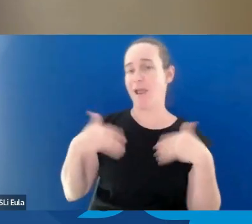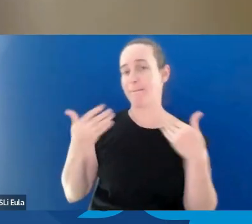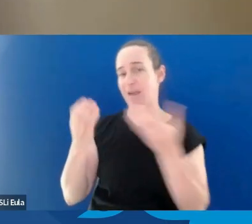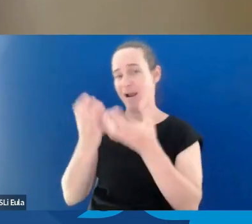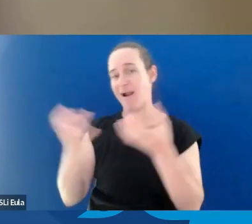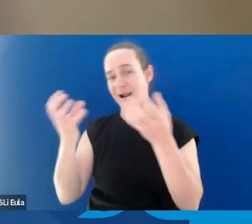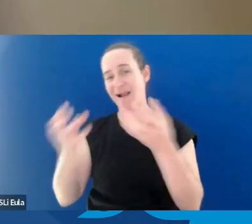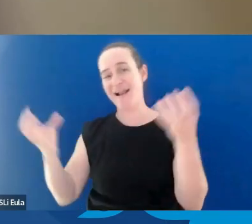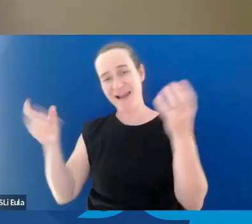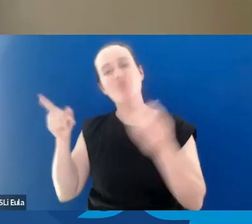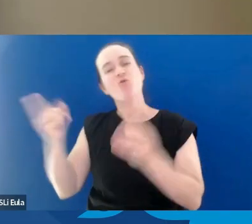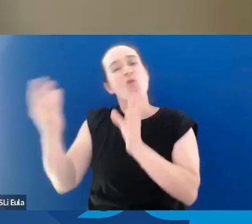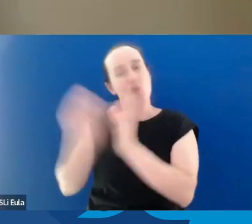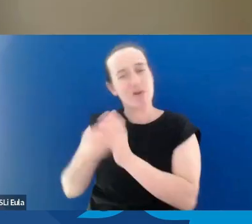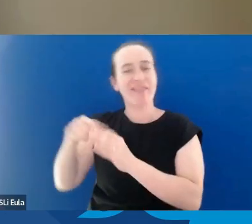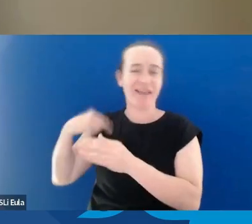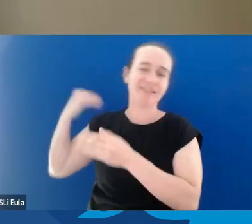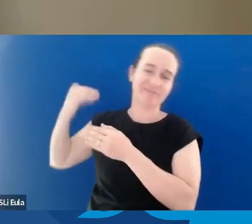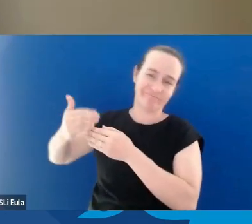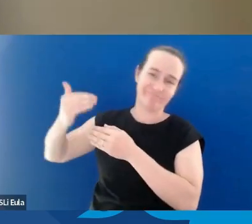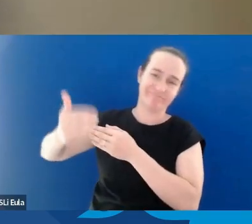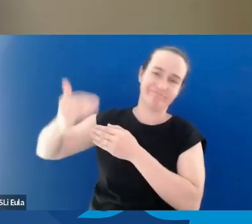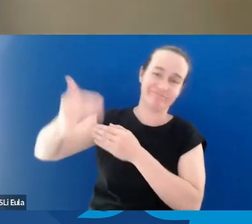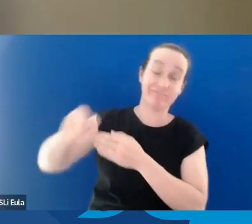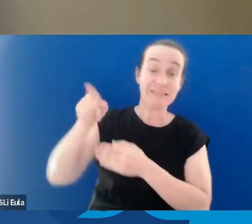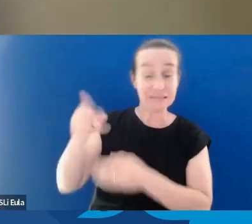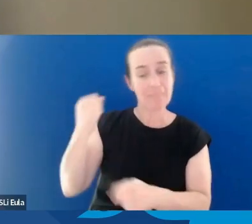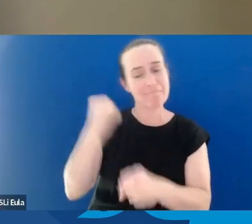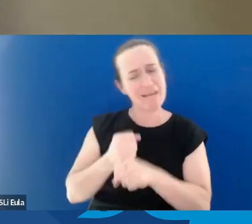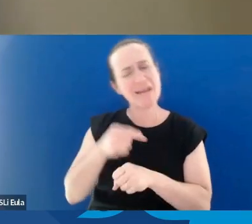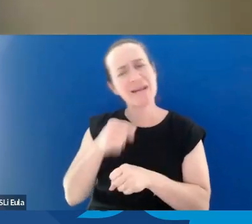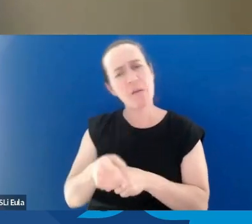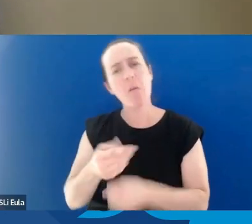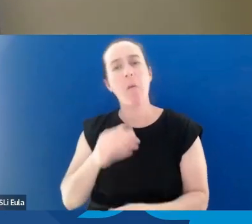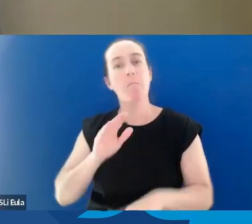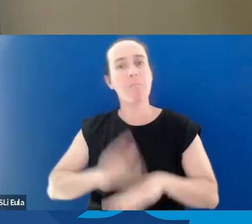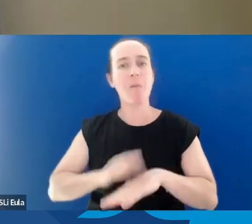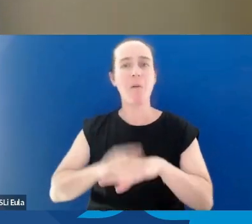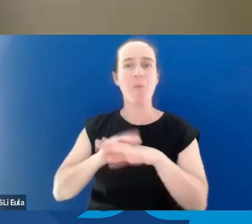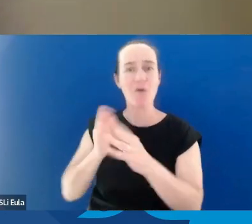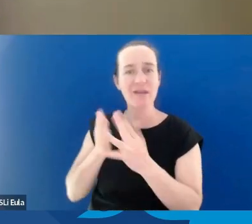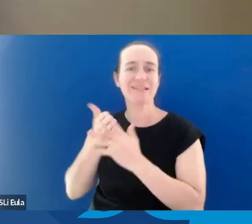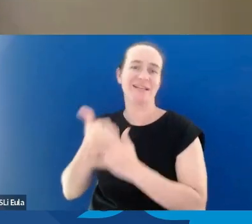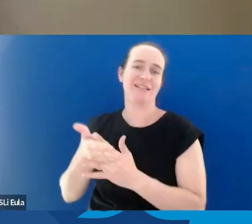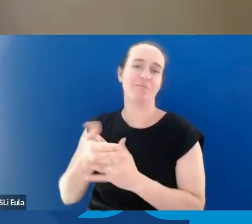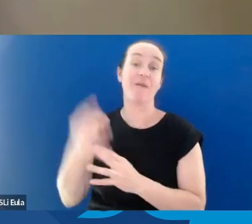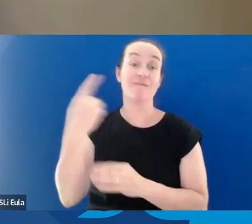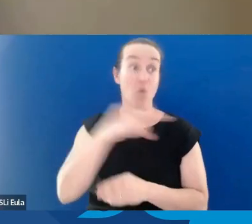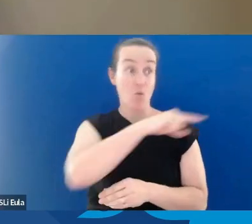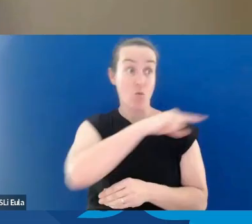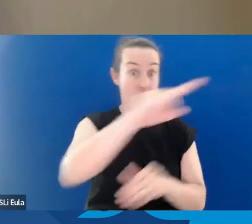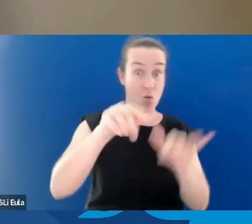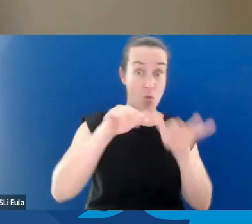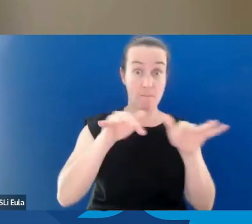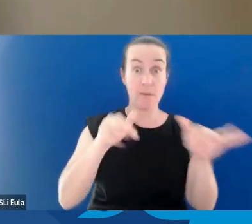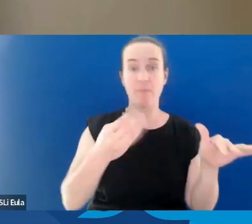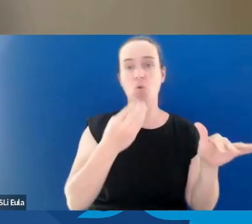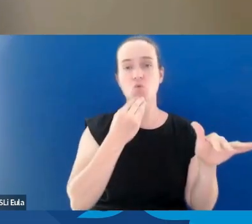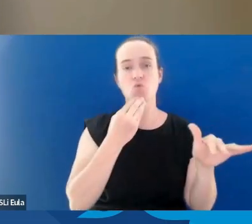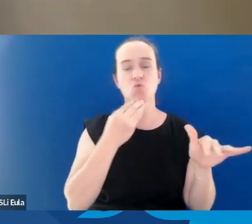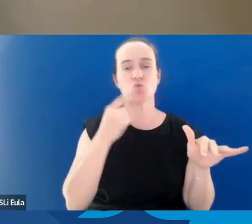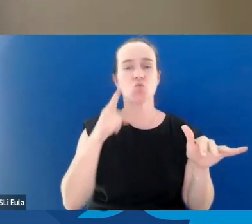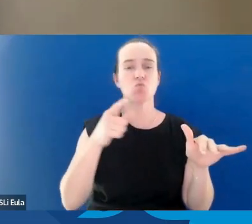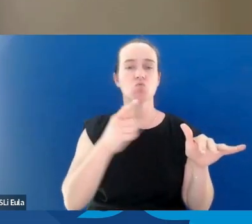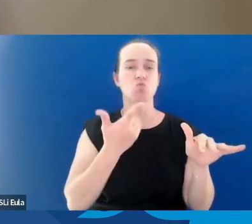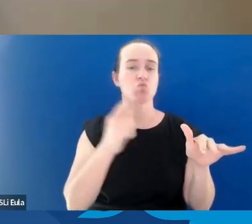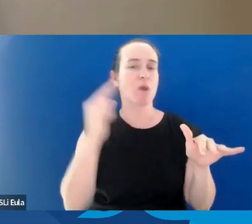on this journey with us and that has made this webinar much more accessible, especially for those that are hearing impaired